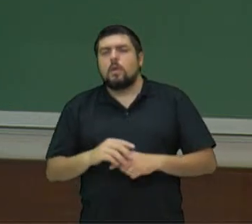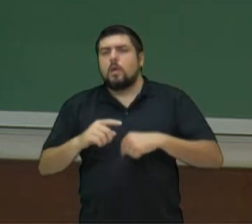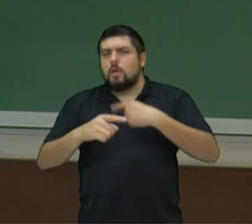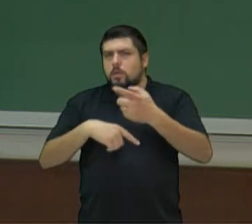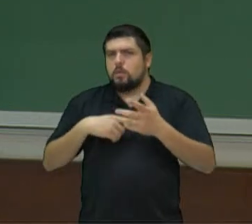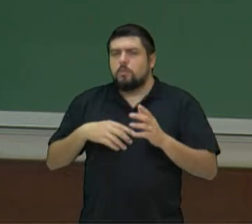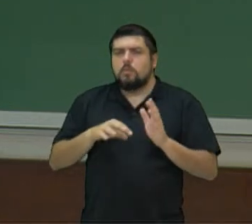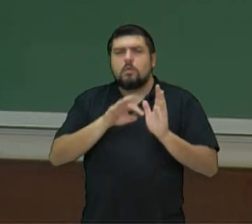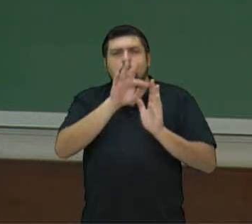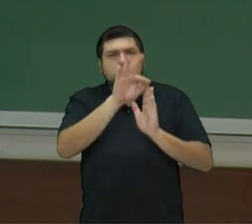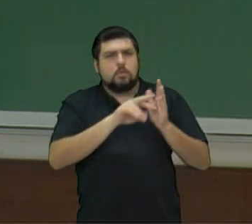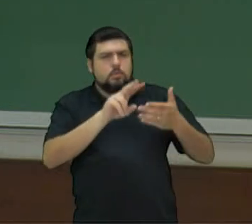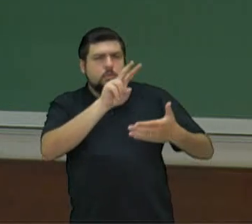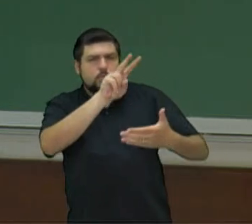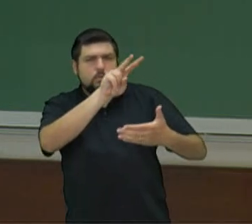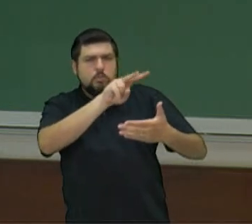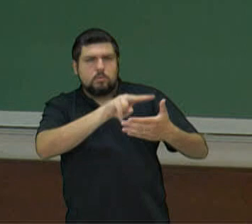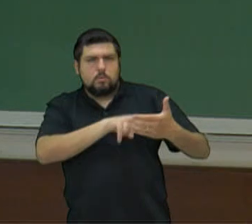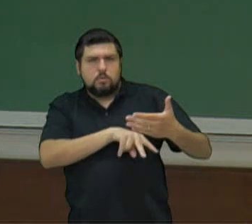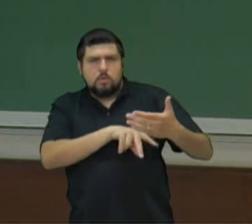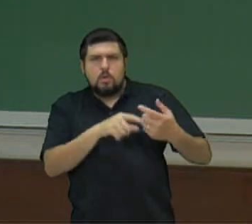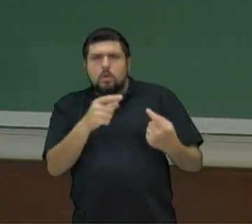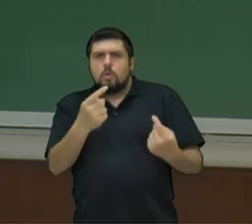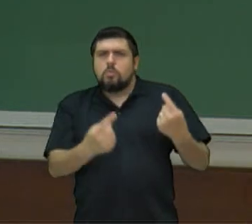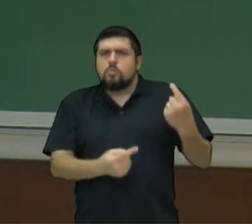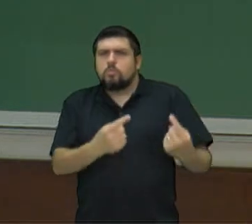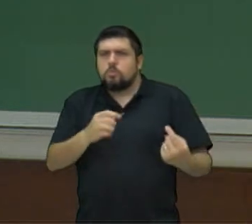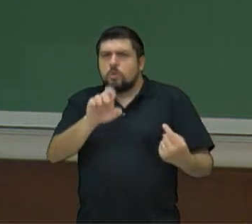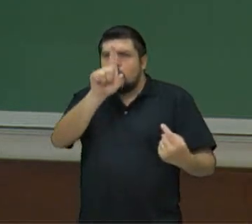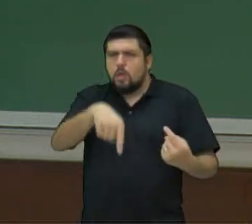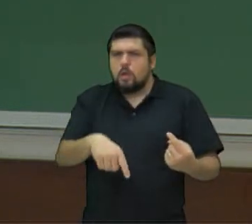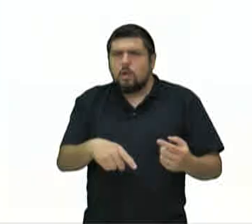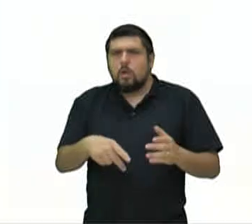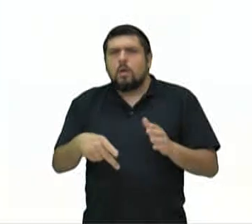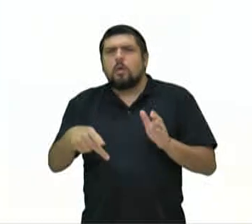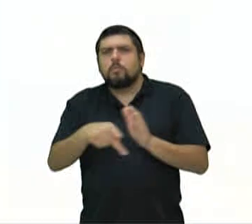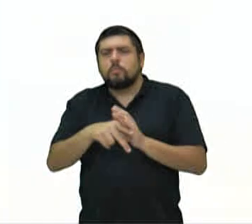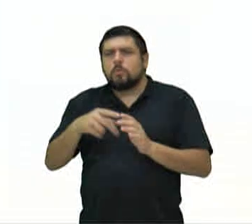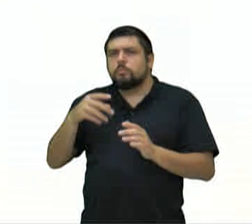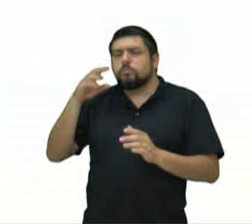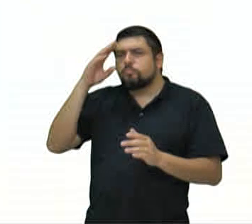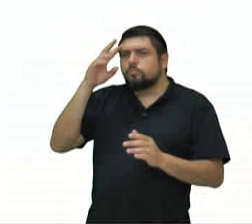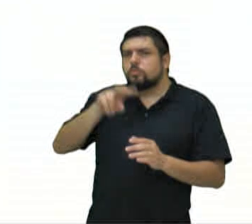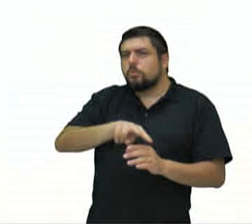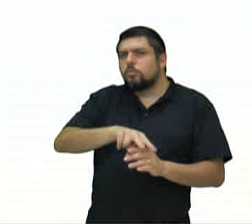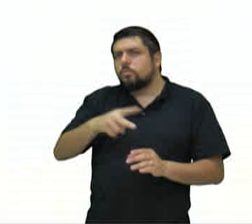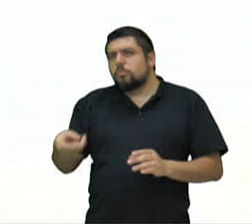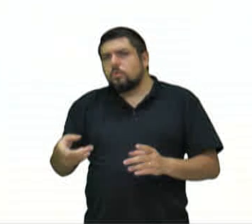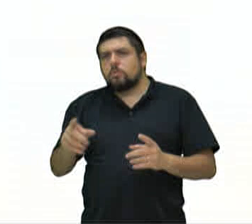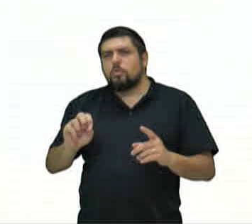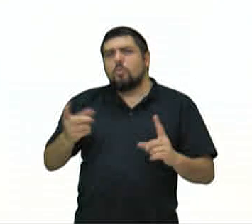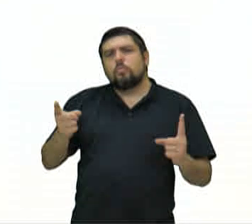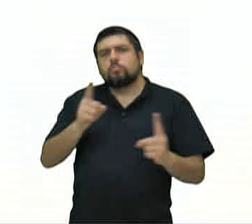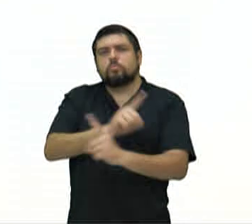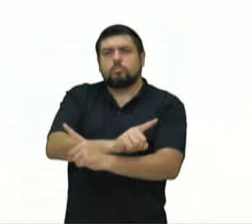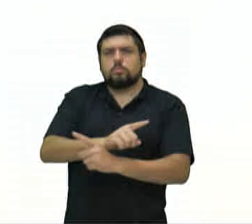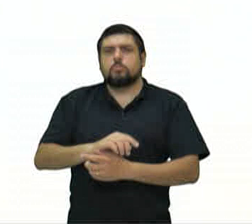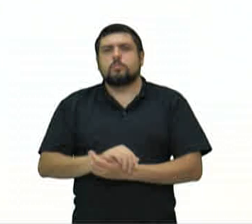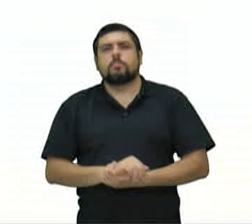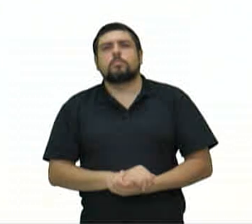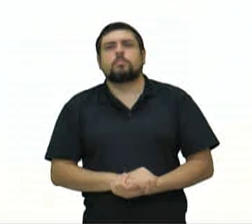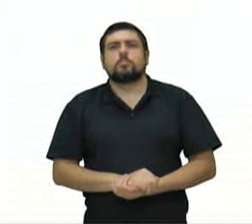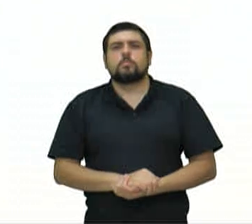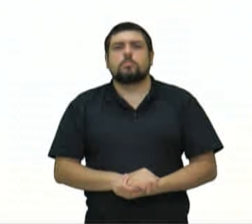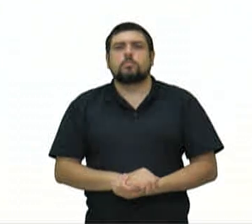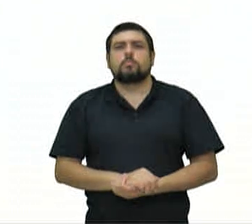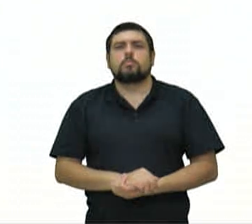vai pensando quais delas expressam contraste. O texto diz assim, ó, my favorite teacher is my